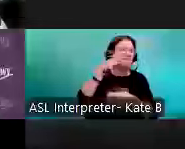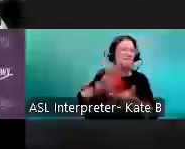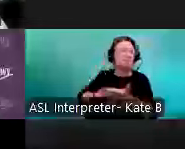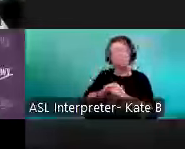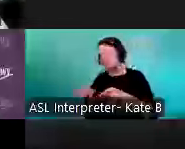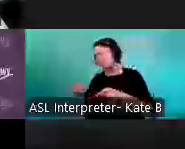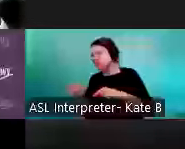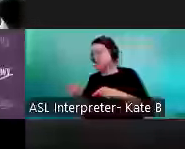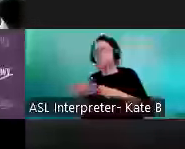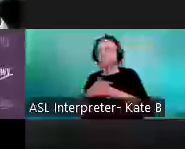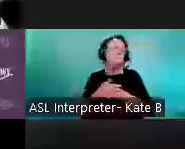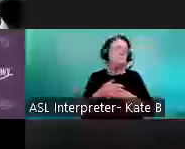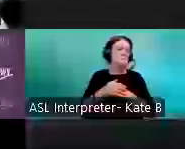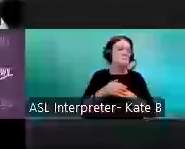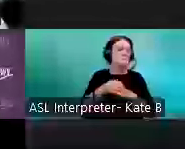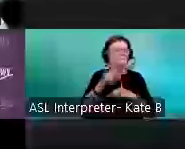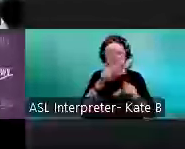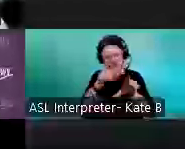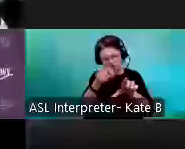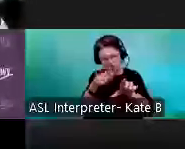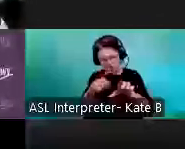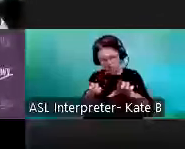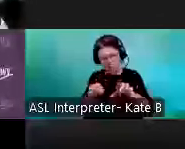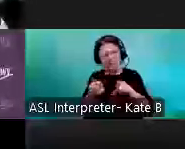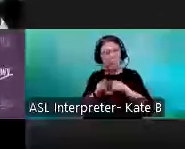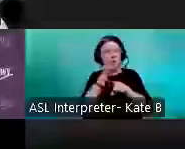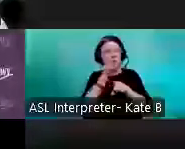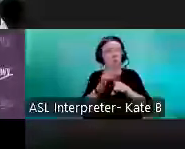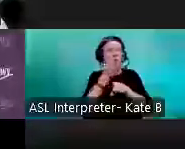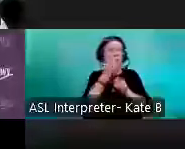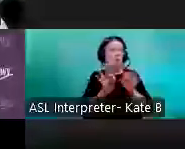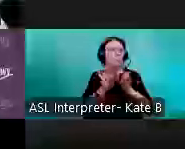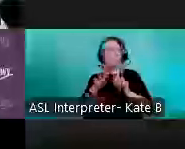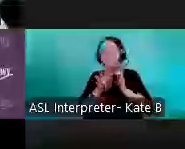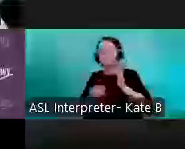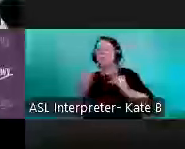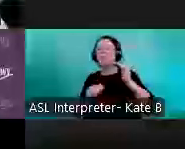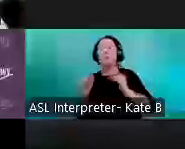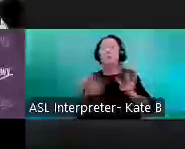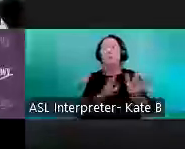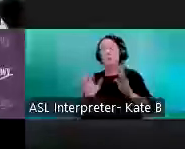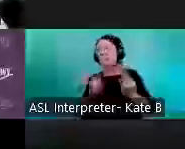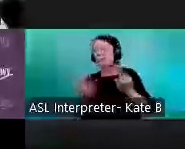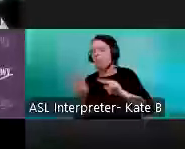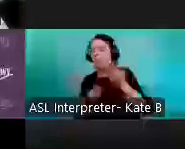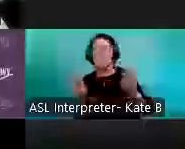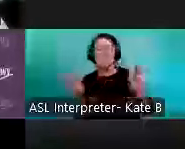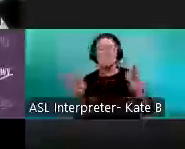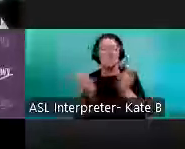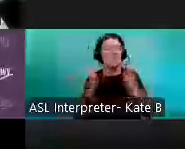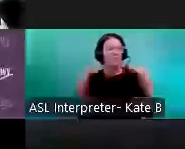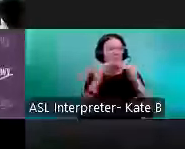their ballot, make sure it's in the tabulator. They also do really important checks and balances at the end of the day